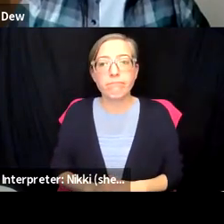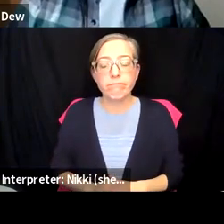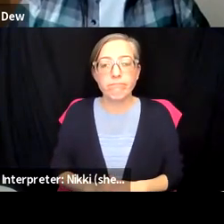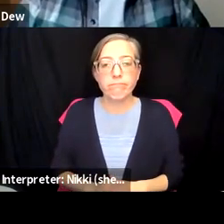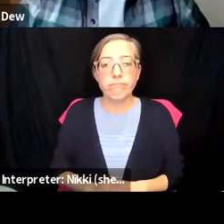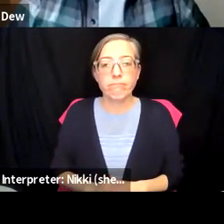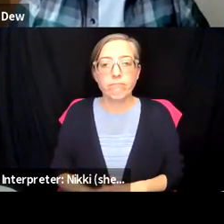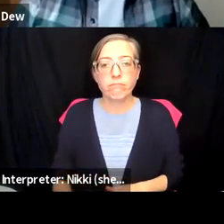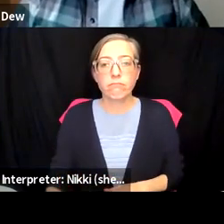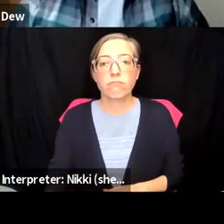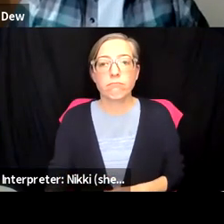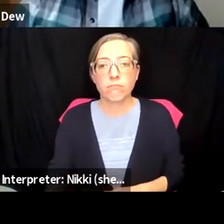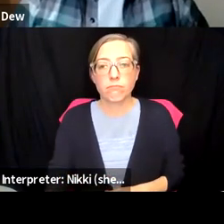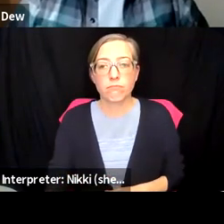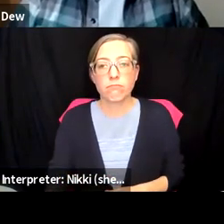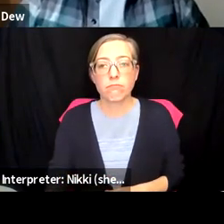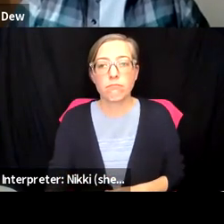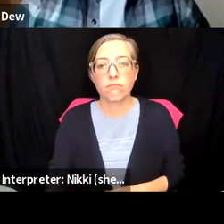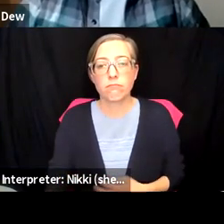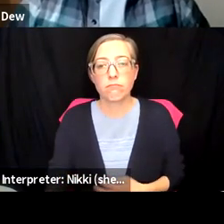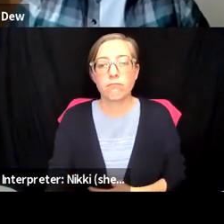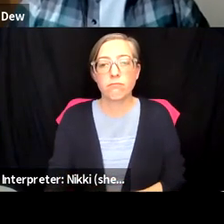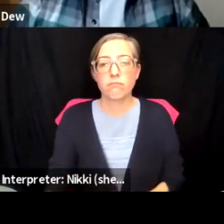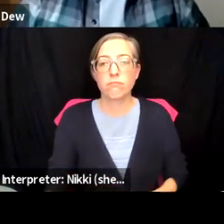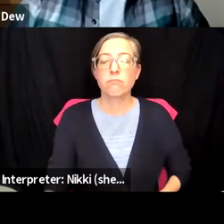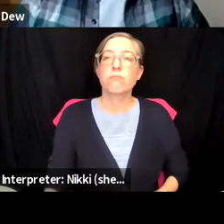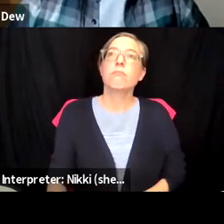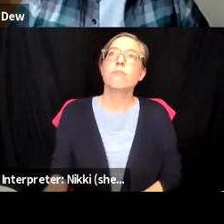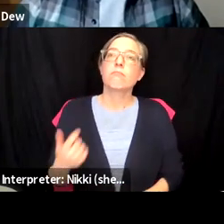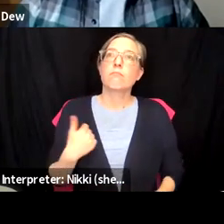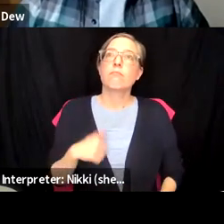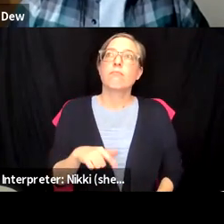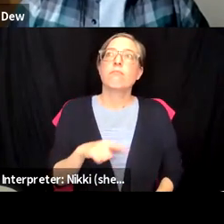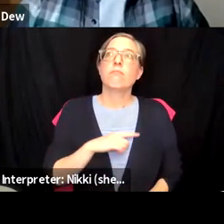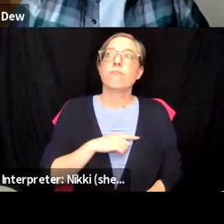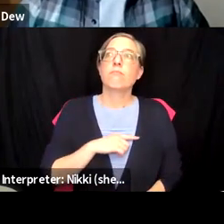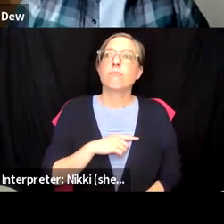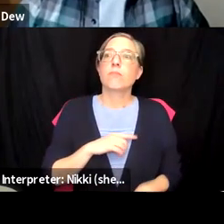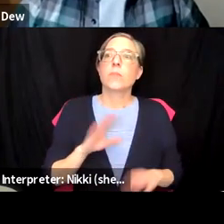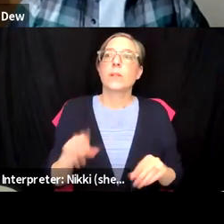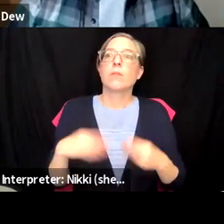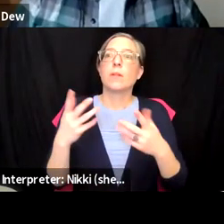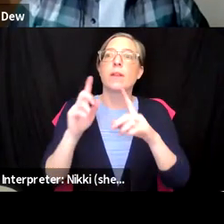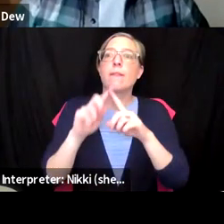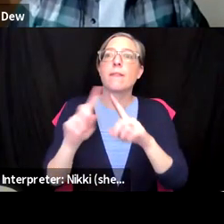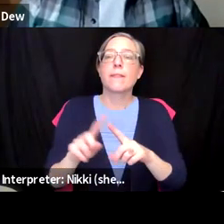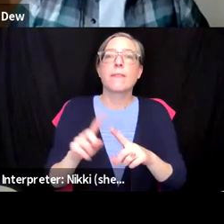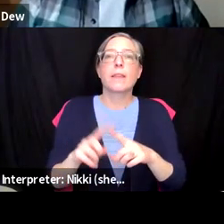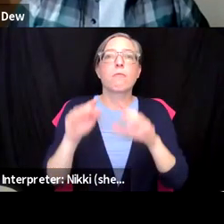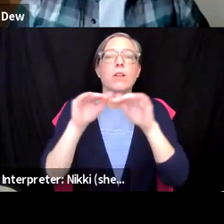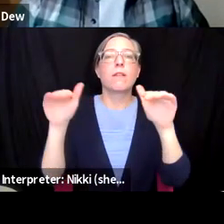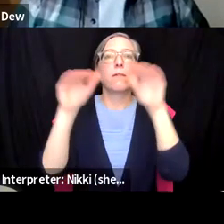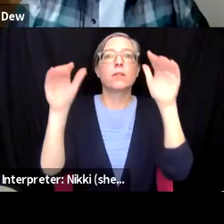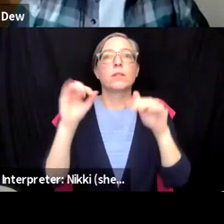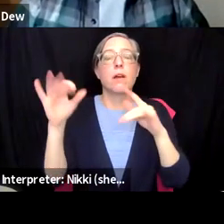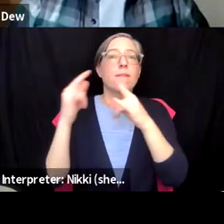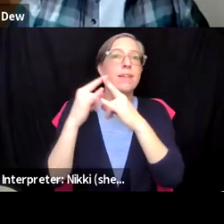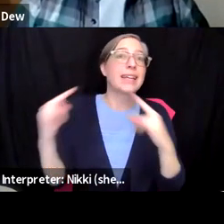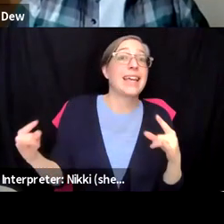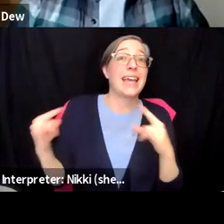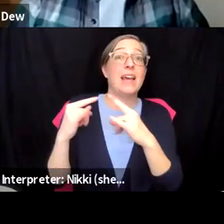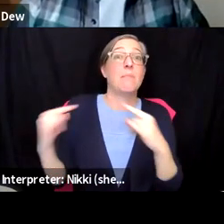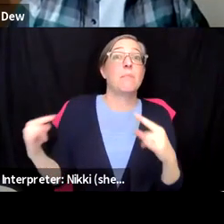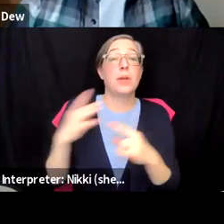more. We do also provide different levels of camp and recreation services throughout